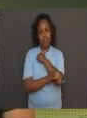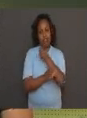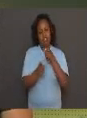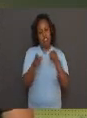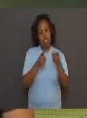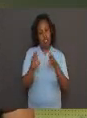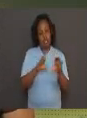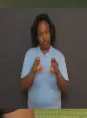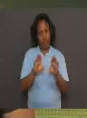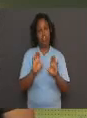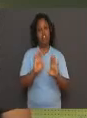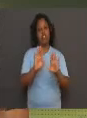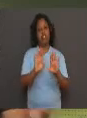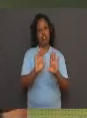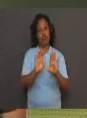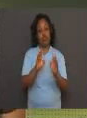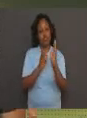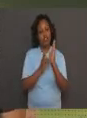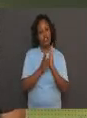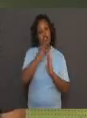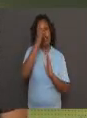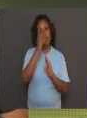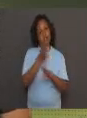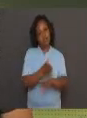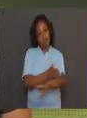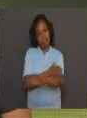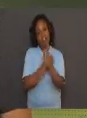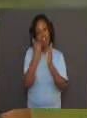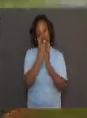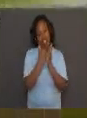control of their own developmental agendas.